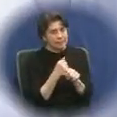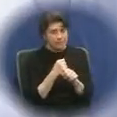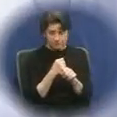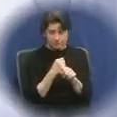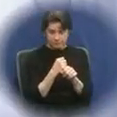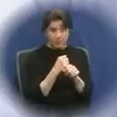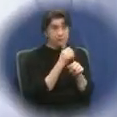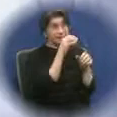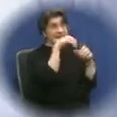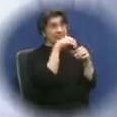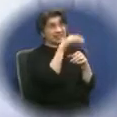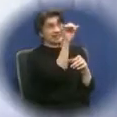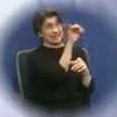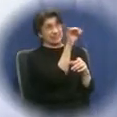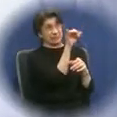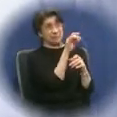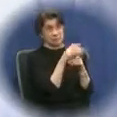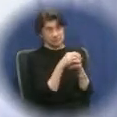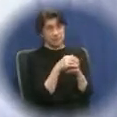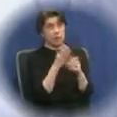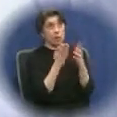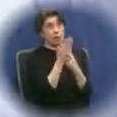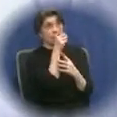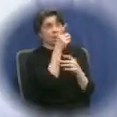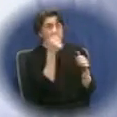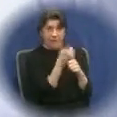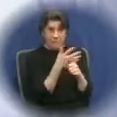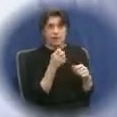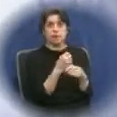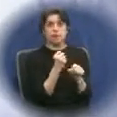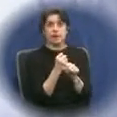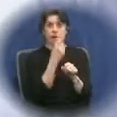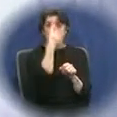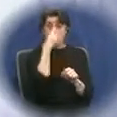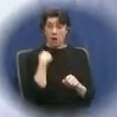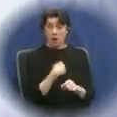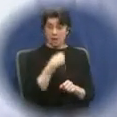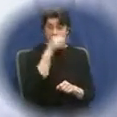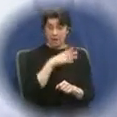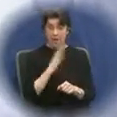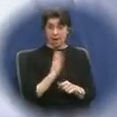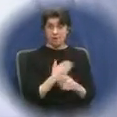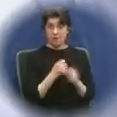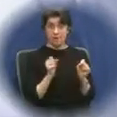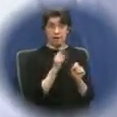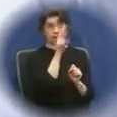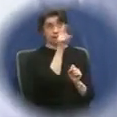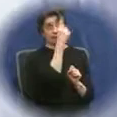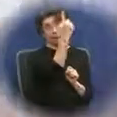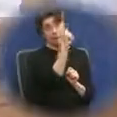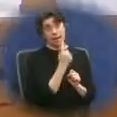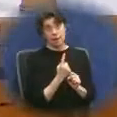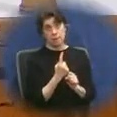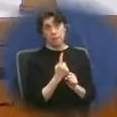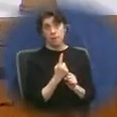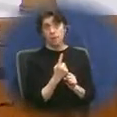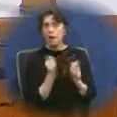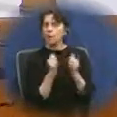consubstantial with the Father. Through him all things were made. For us men and for our salvation, he came down from heaven,